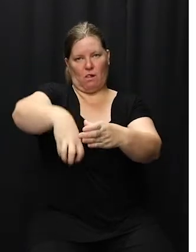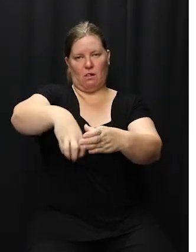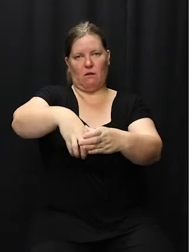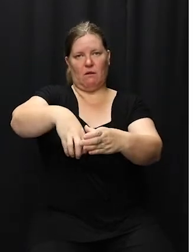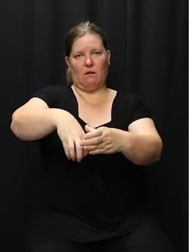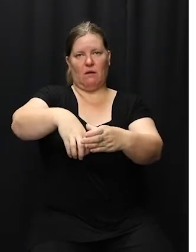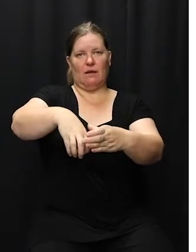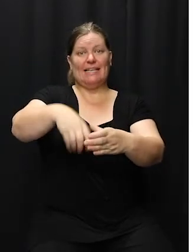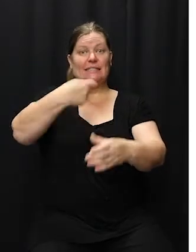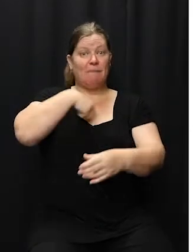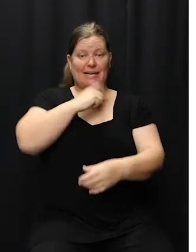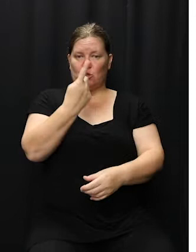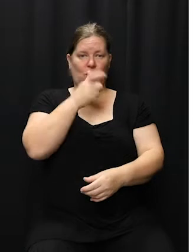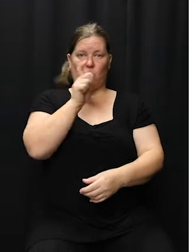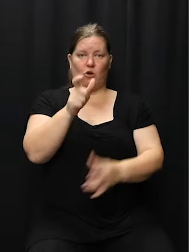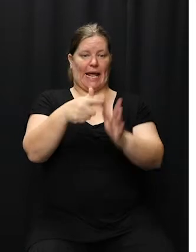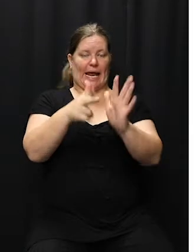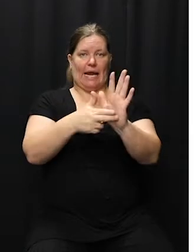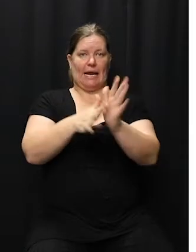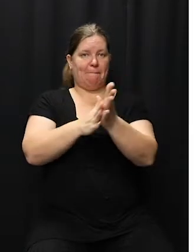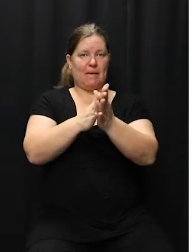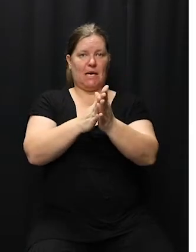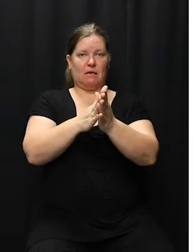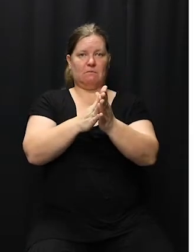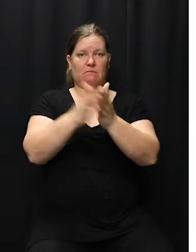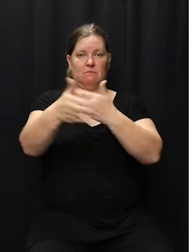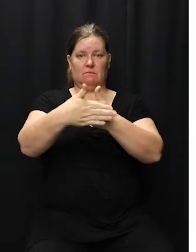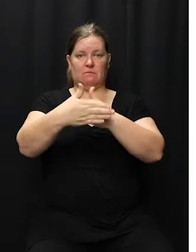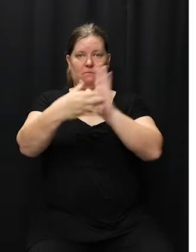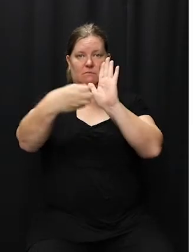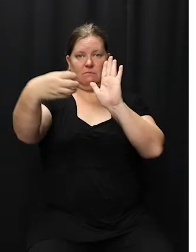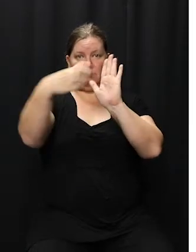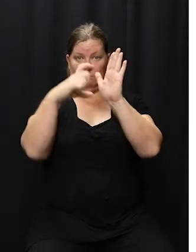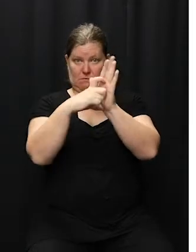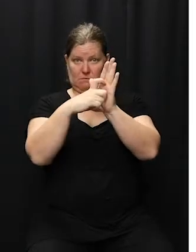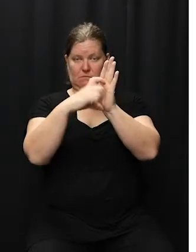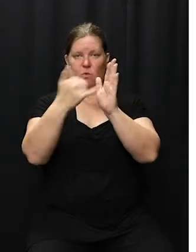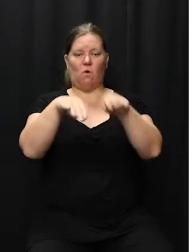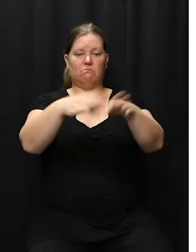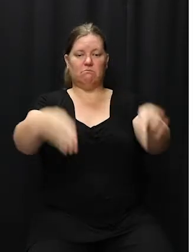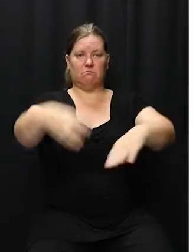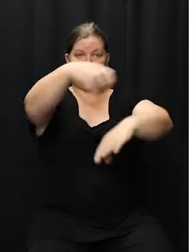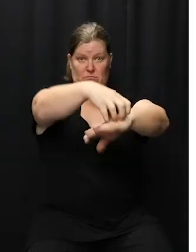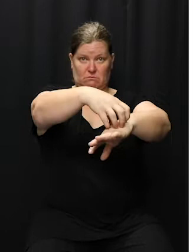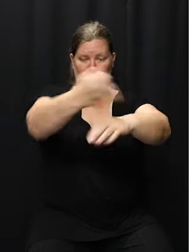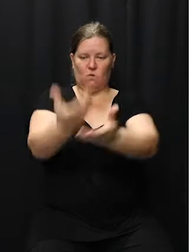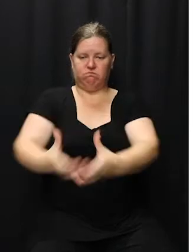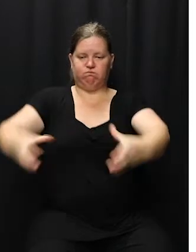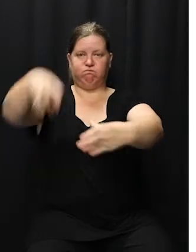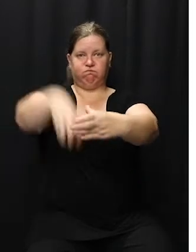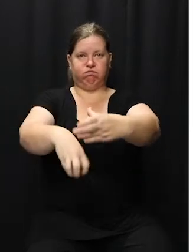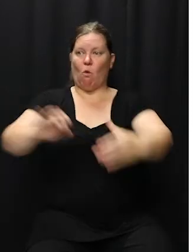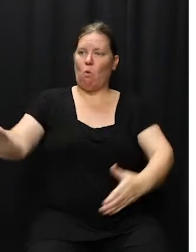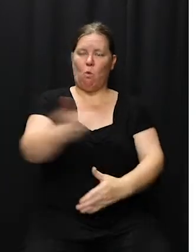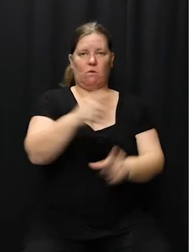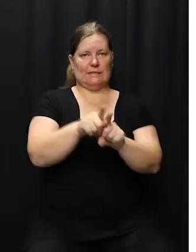But if there's a bowl with an apple inside it, you'd say in. The apple is in the bowl. In Spanish, it's one word, en. En for the